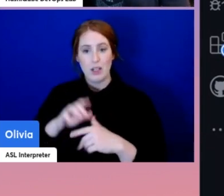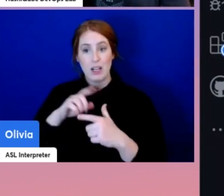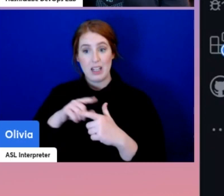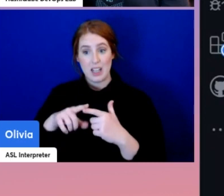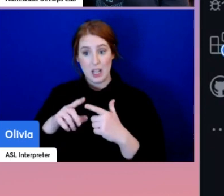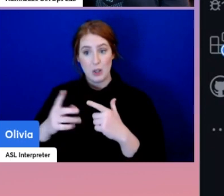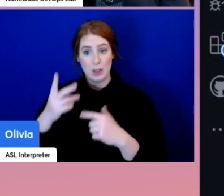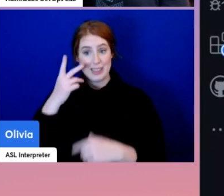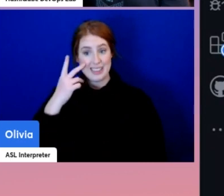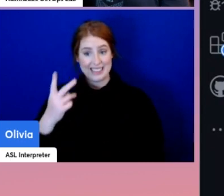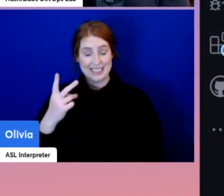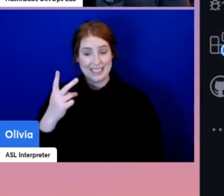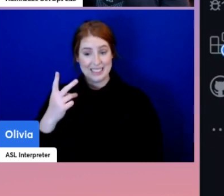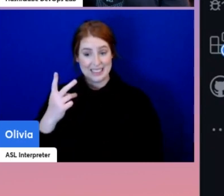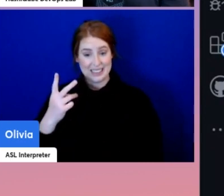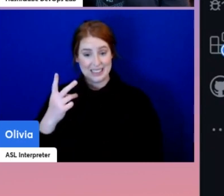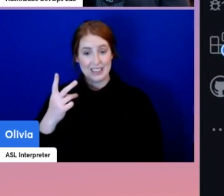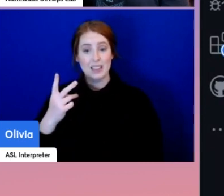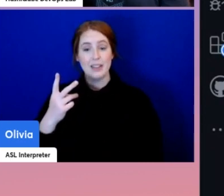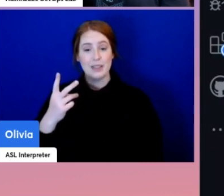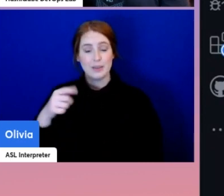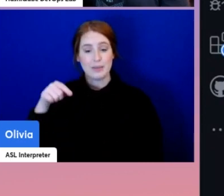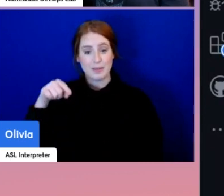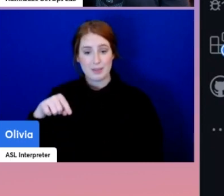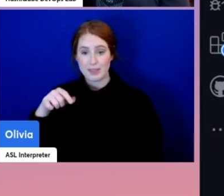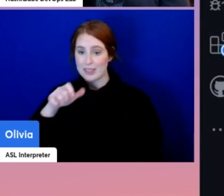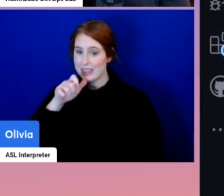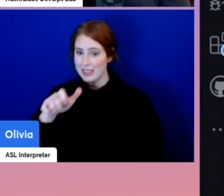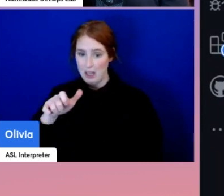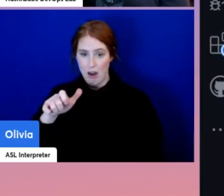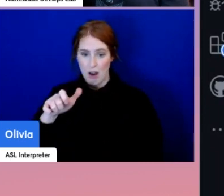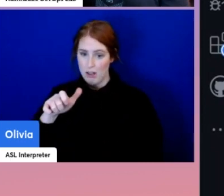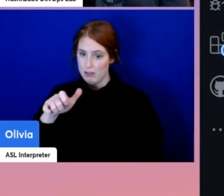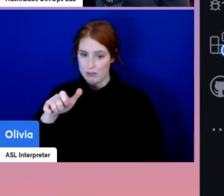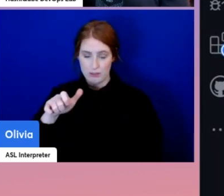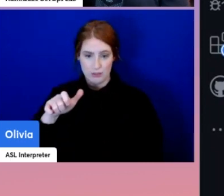this has not caught that.